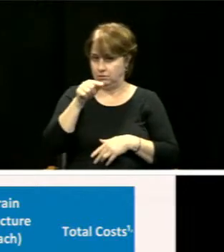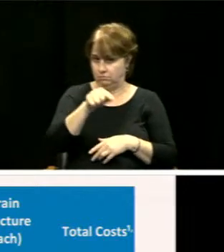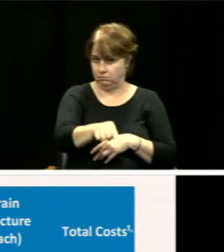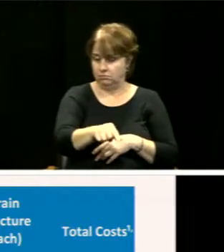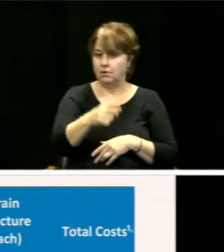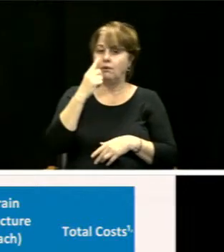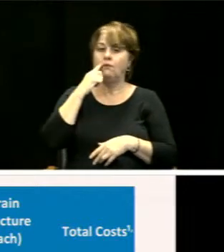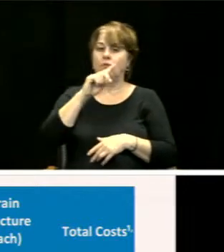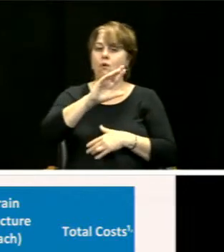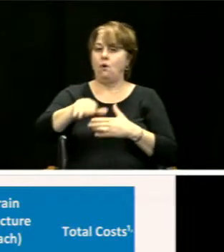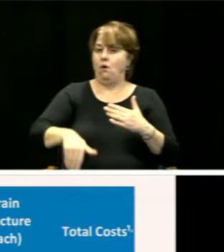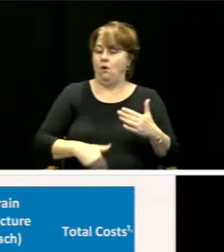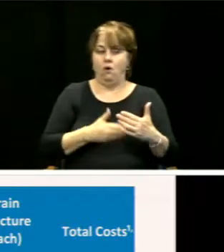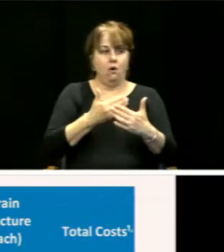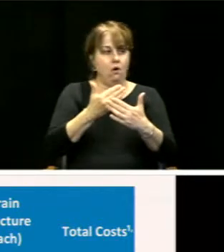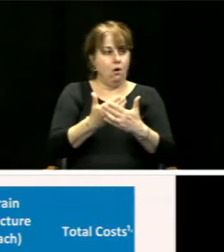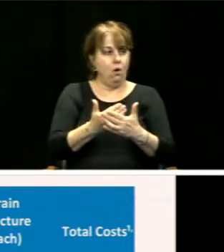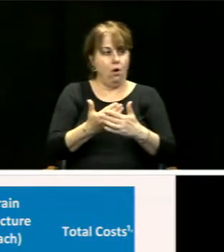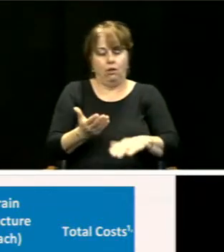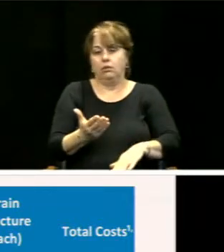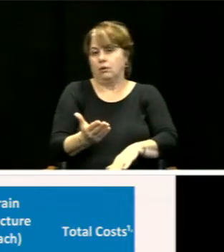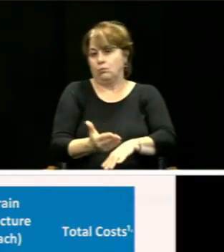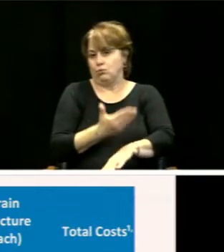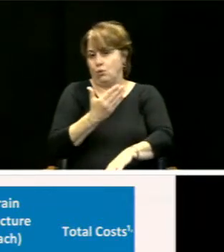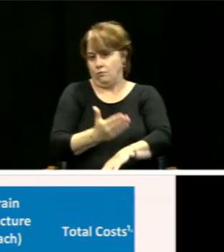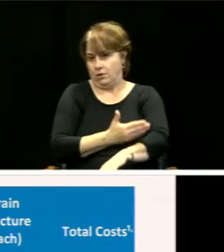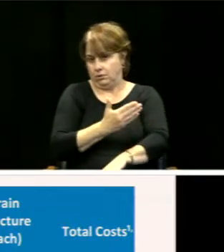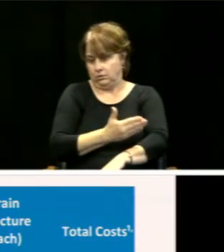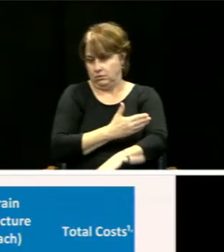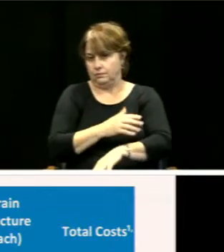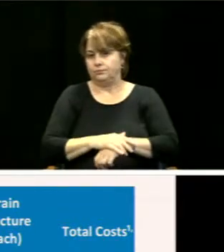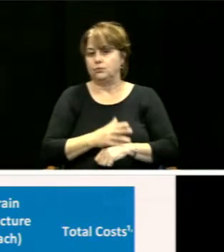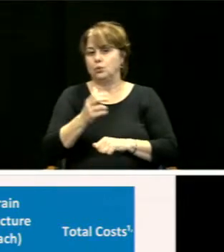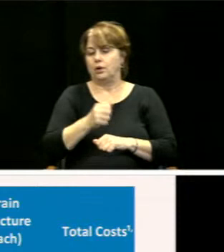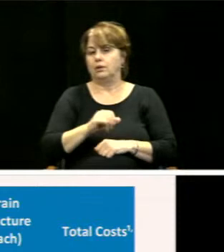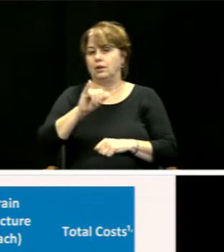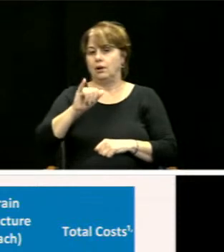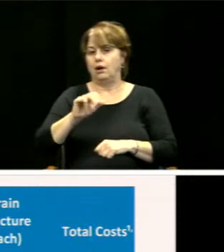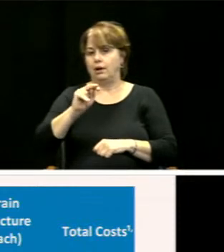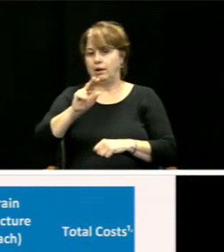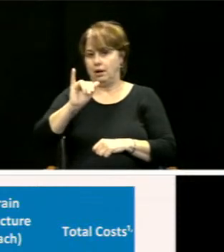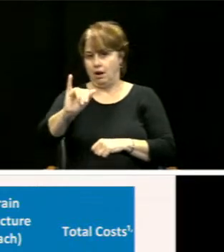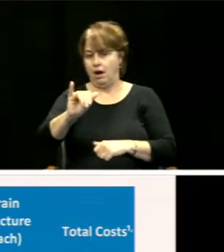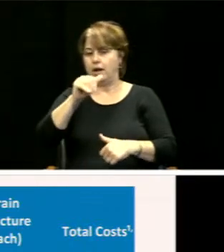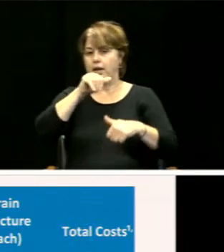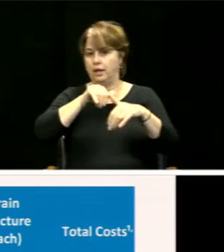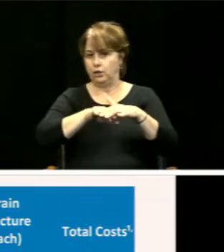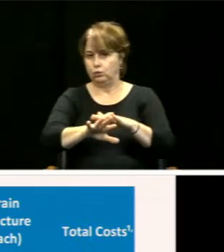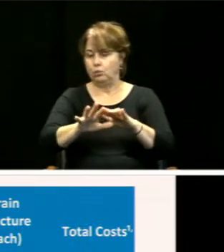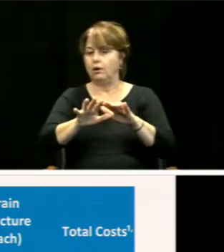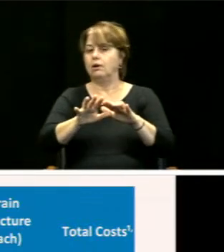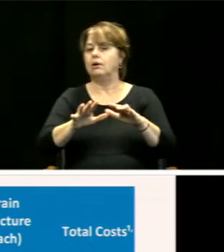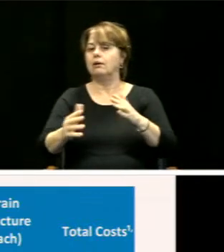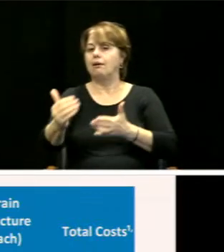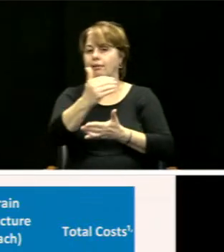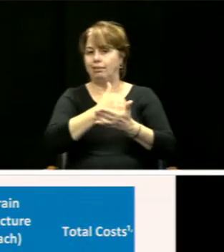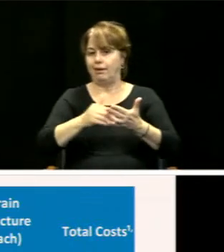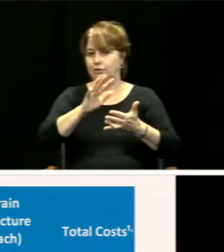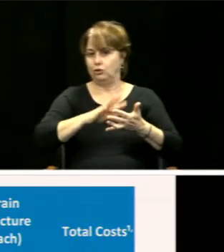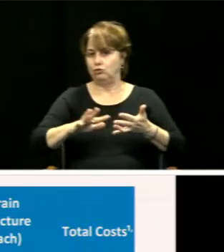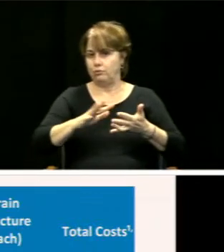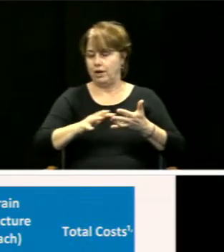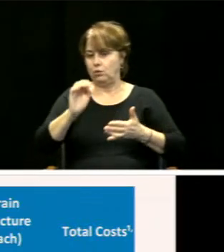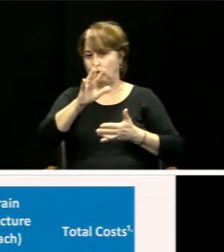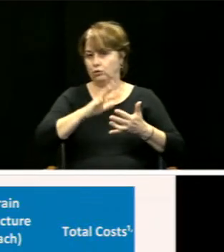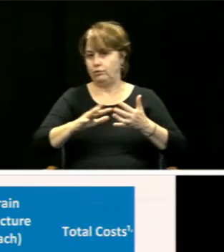all the improvements to get that I&I into a collector drain or a drain extension so it can get to